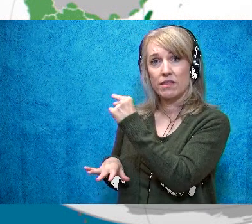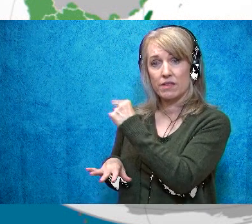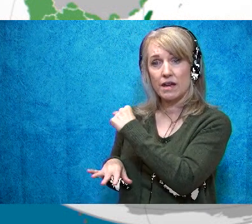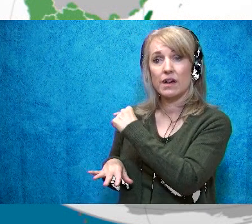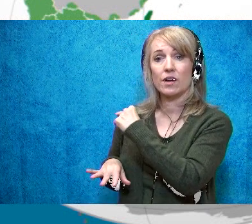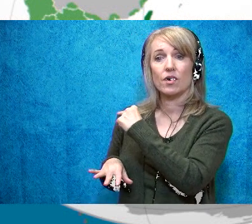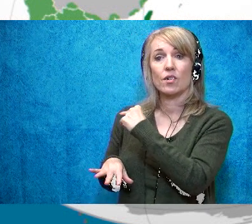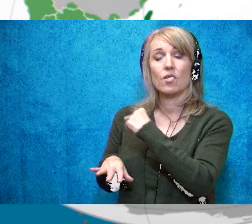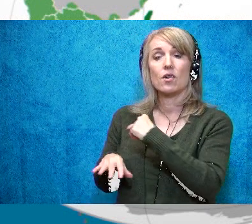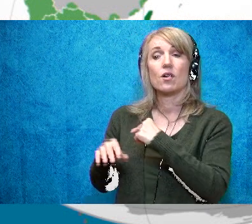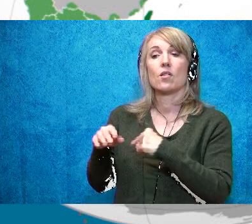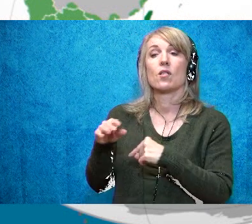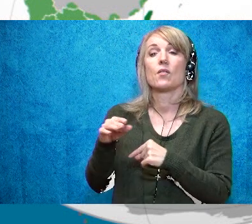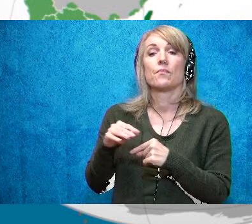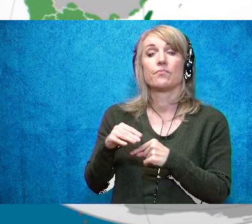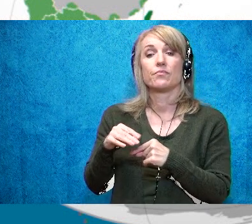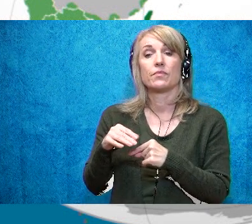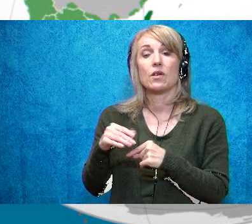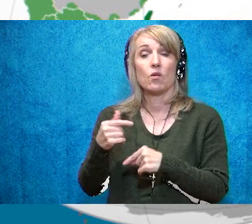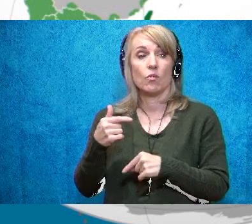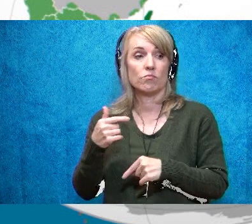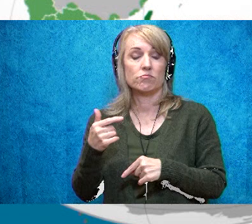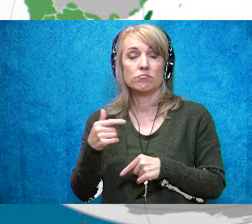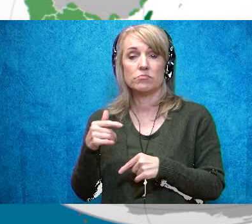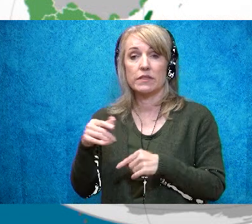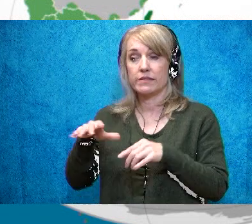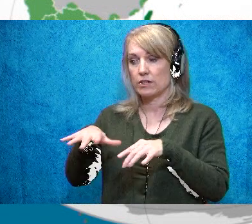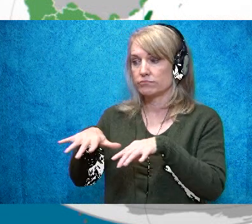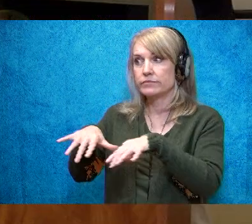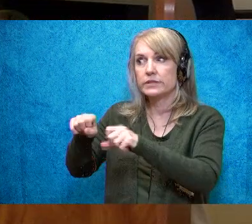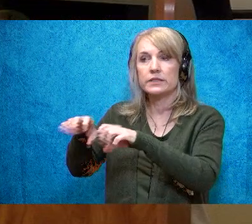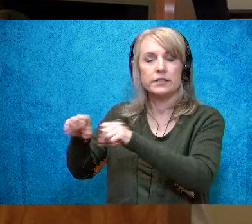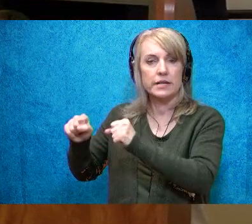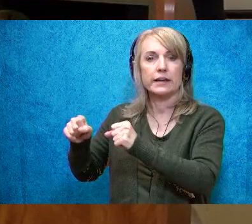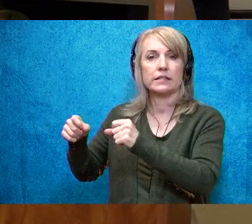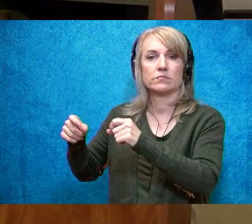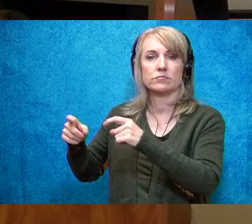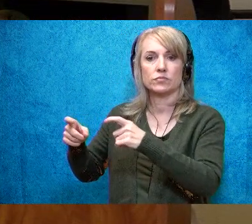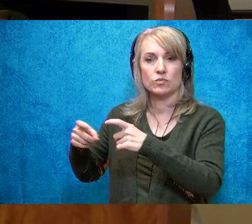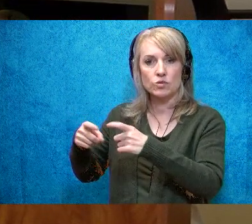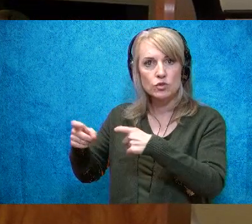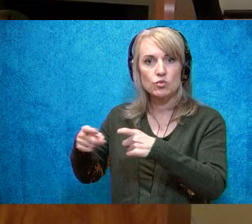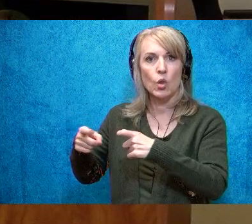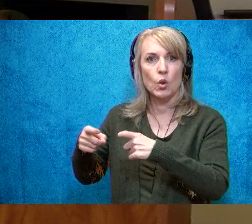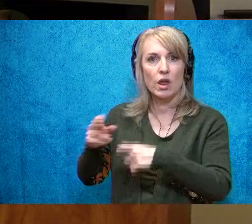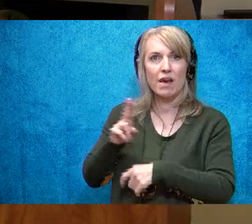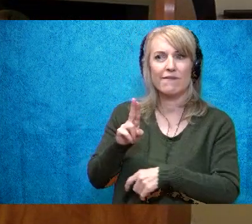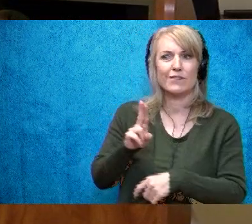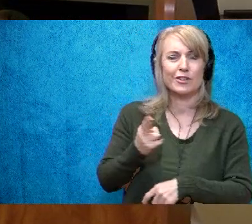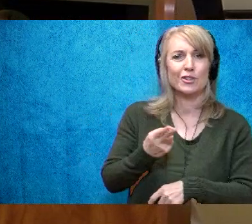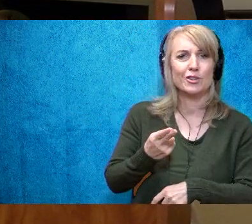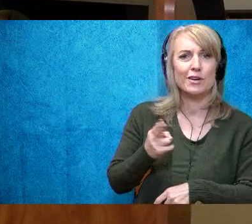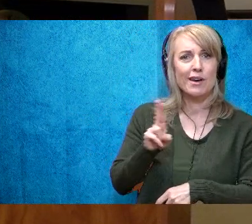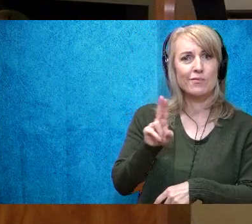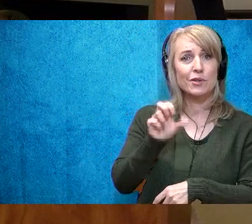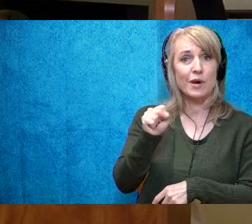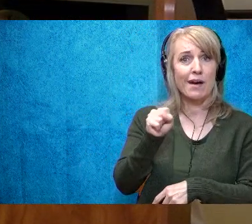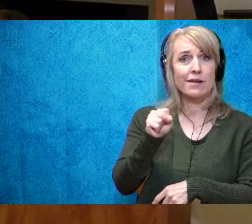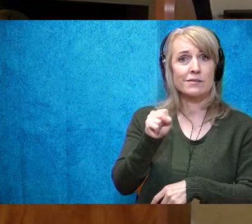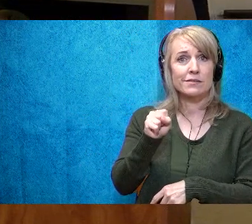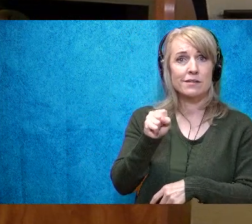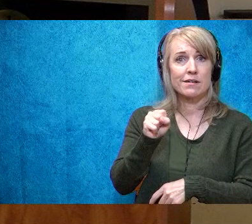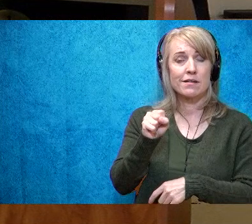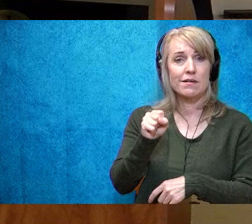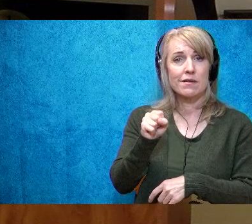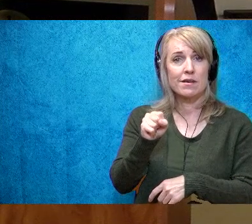if you'll remember, we have the territory of the Philippines. They invade the Philippines, and we have to leave. And we leave troops behind, and we leave people